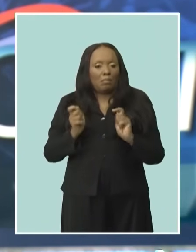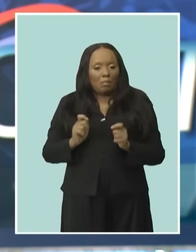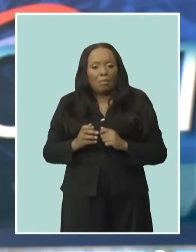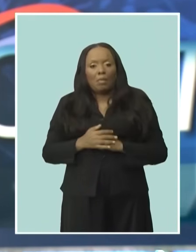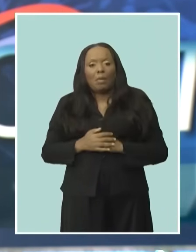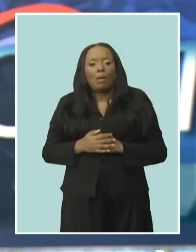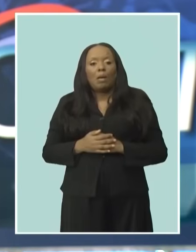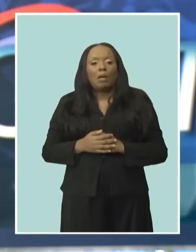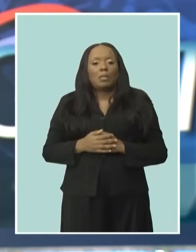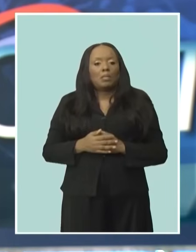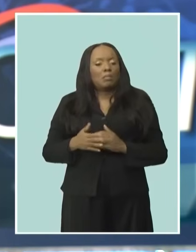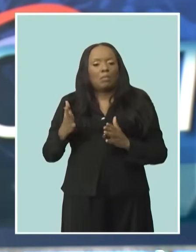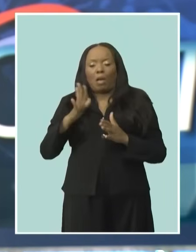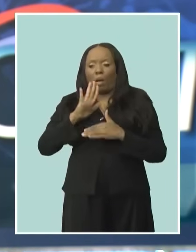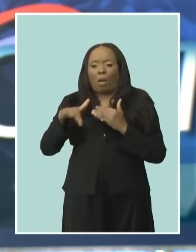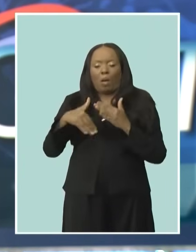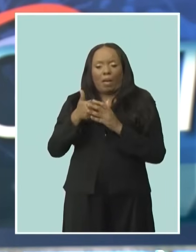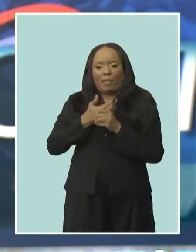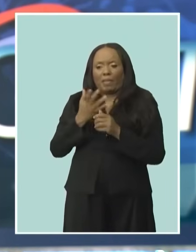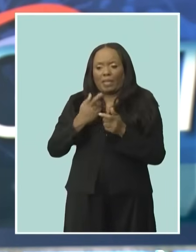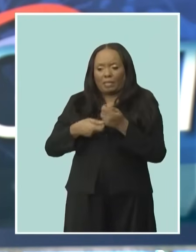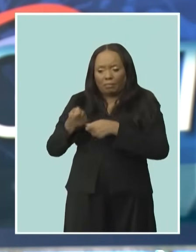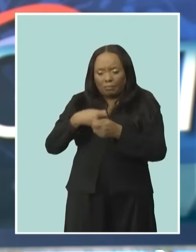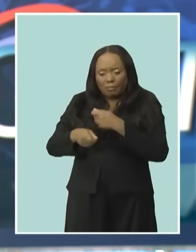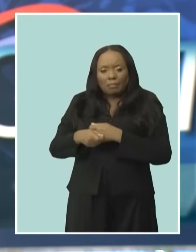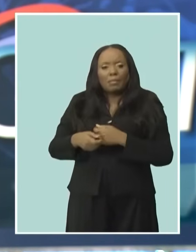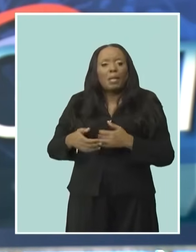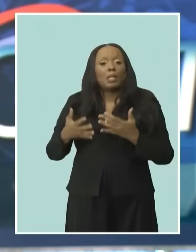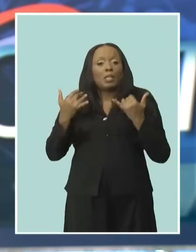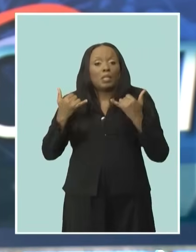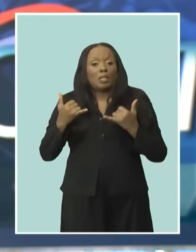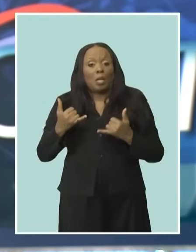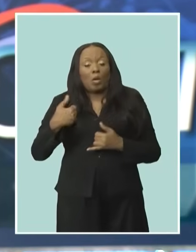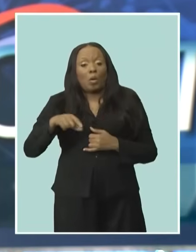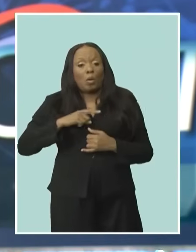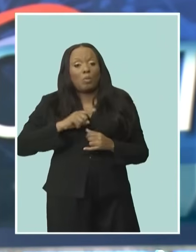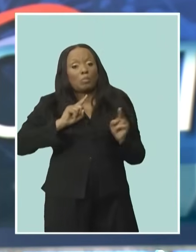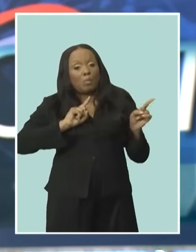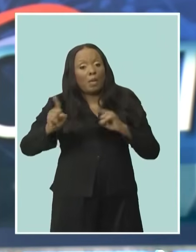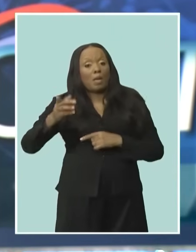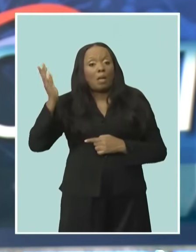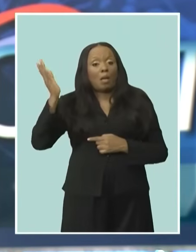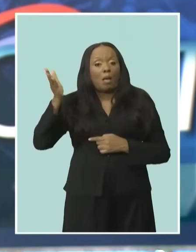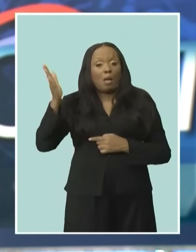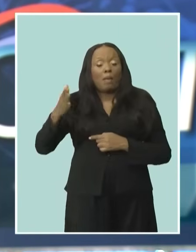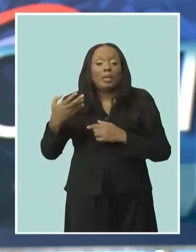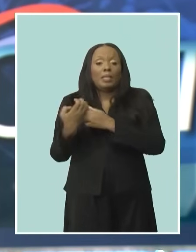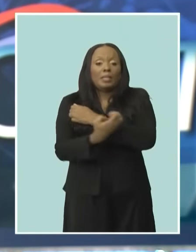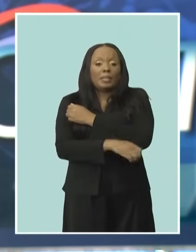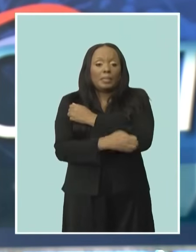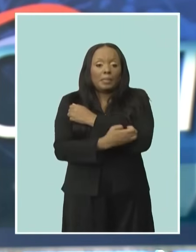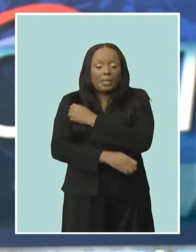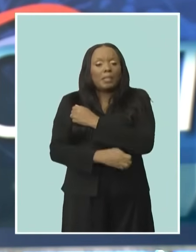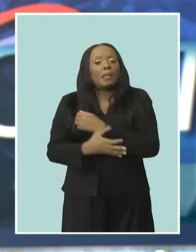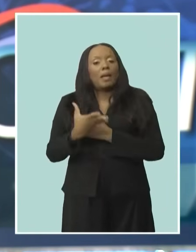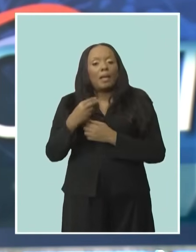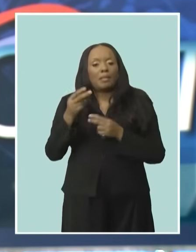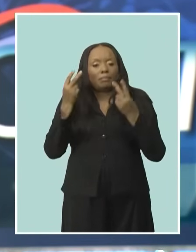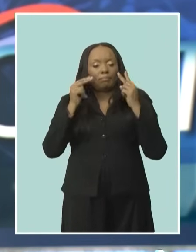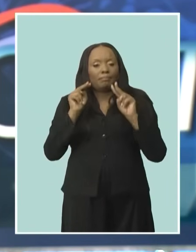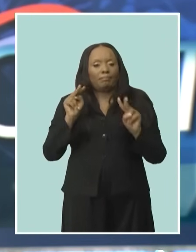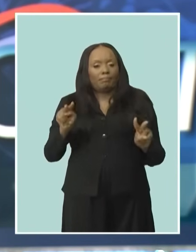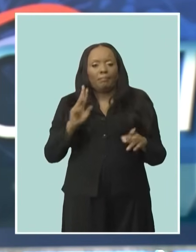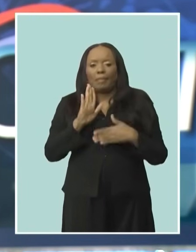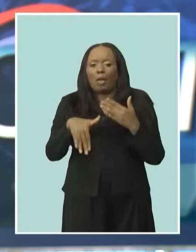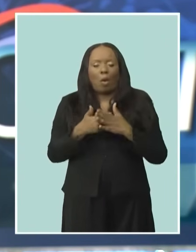with all of its switchgear now indoors. Rachel Agard attended a press conference at their St. Peter substation where plans